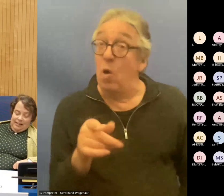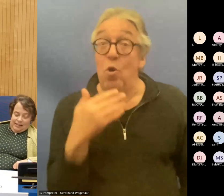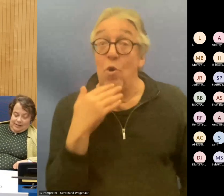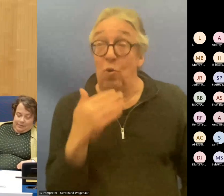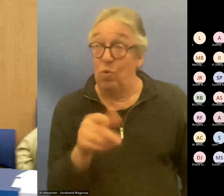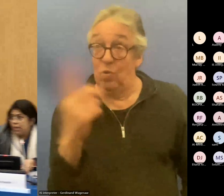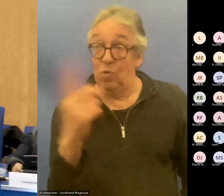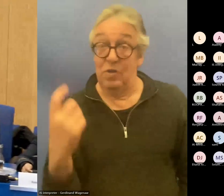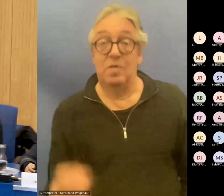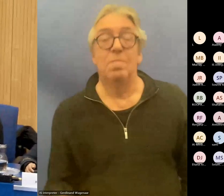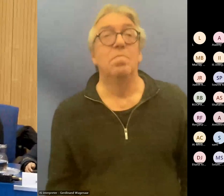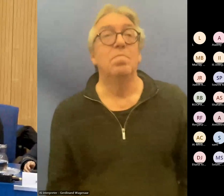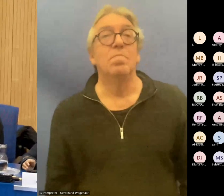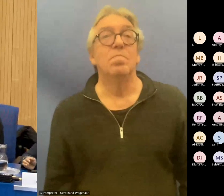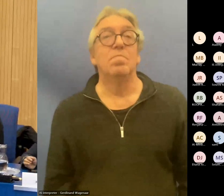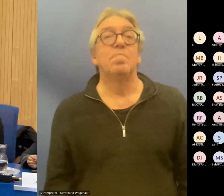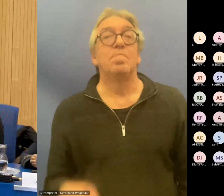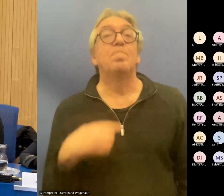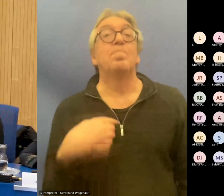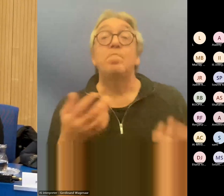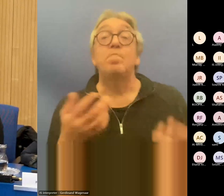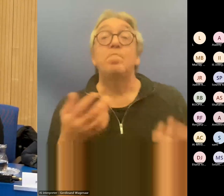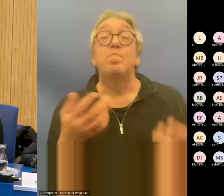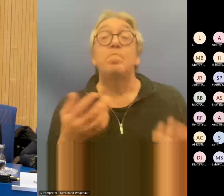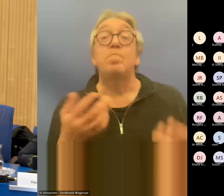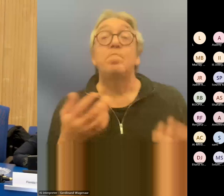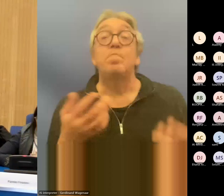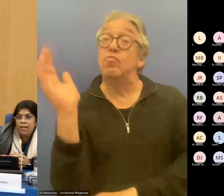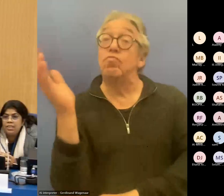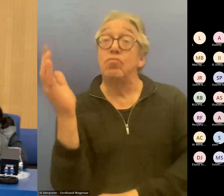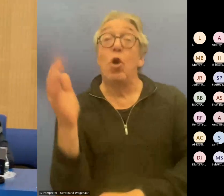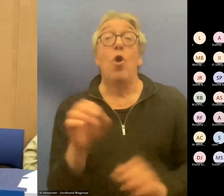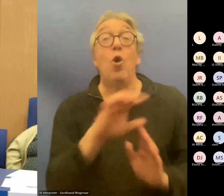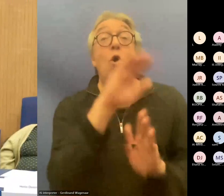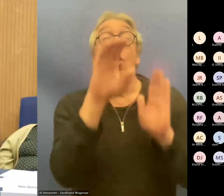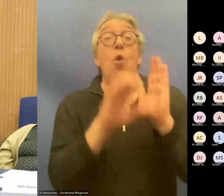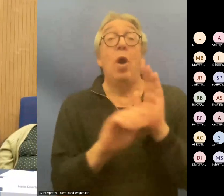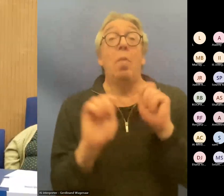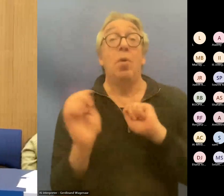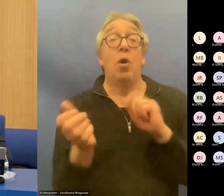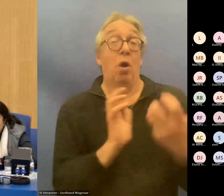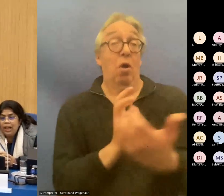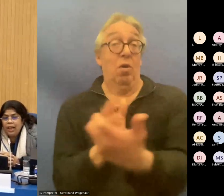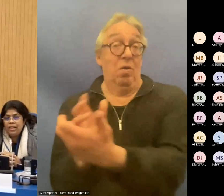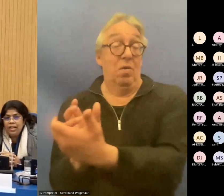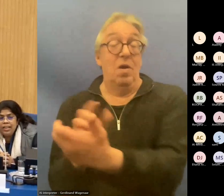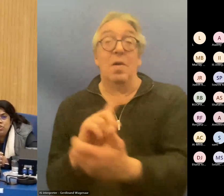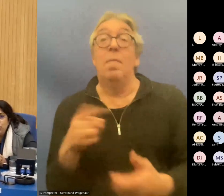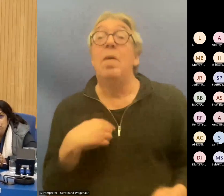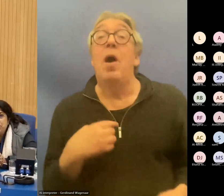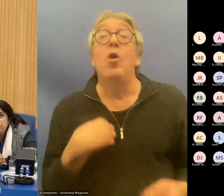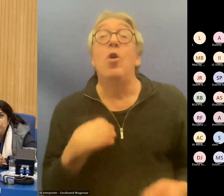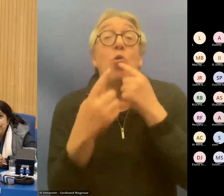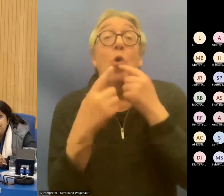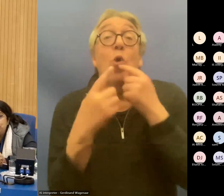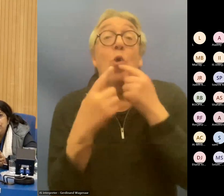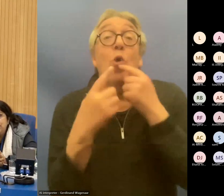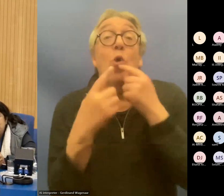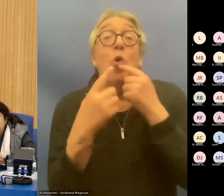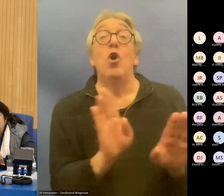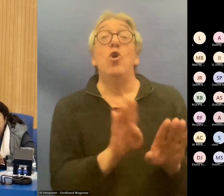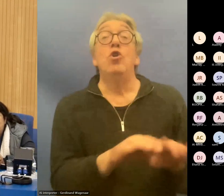Talked about the adapted curriculum. Actually, I was talking about the early childhood education. And that is group history